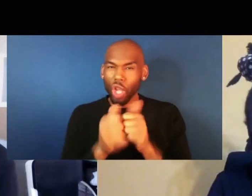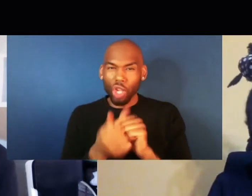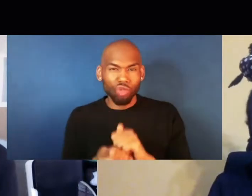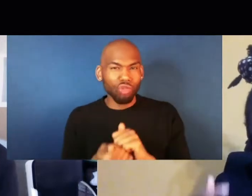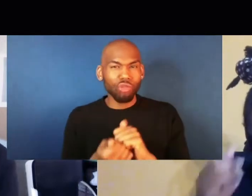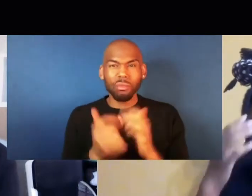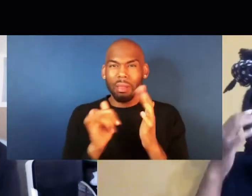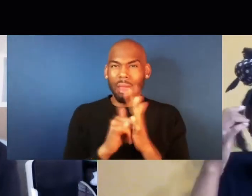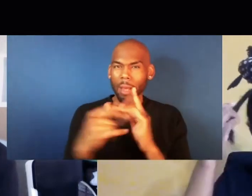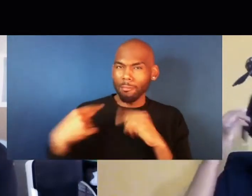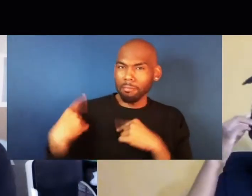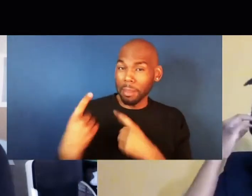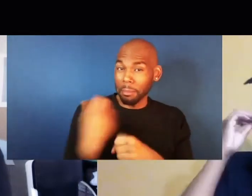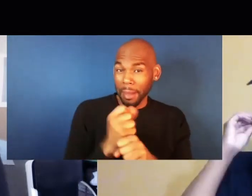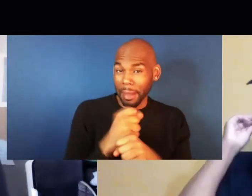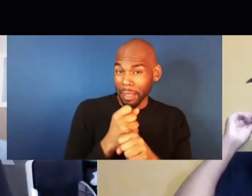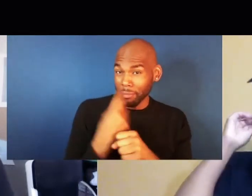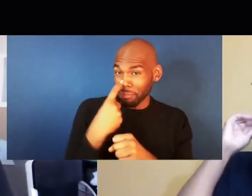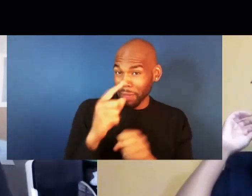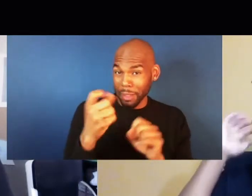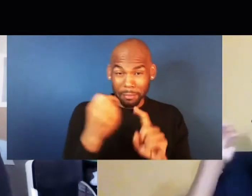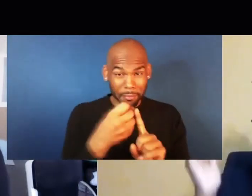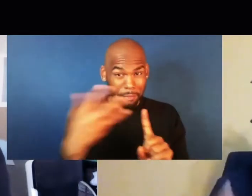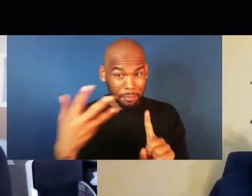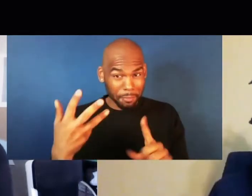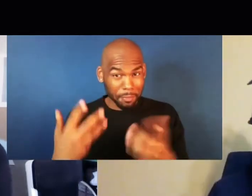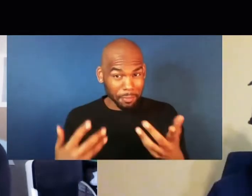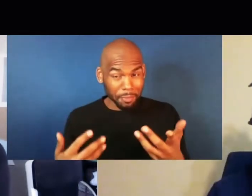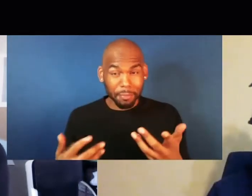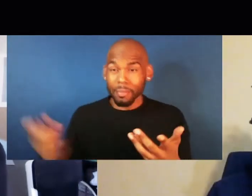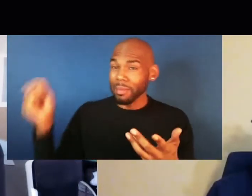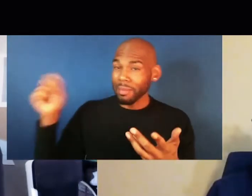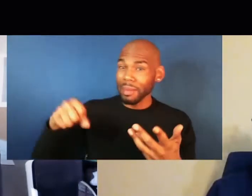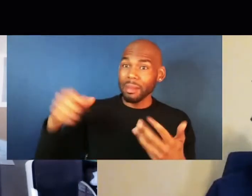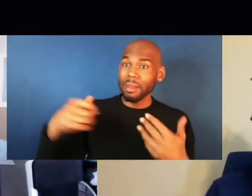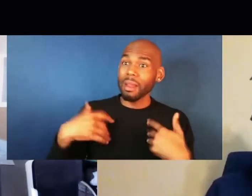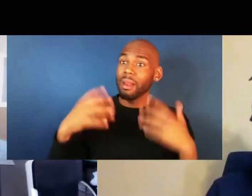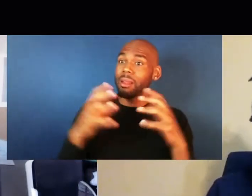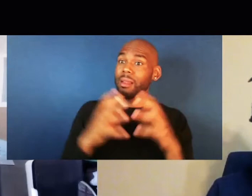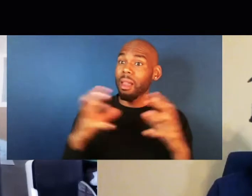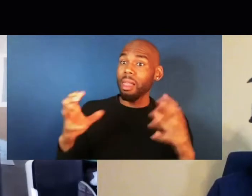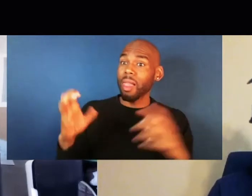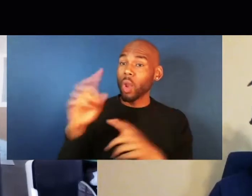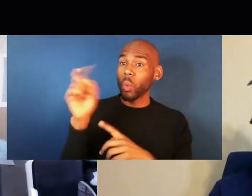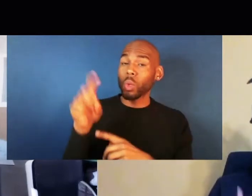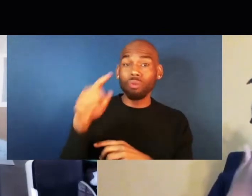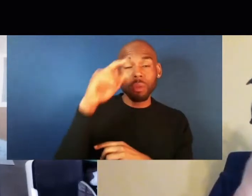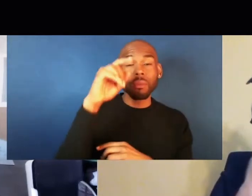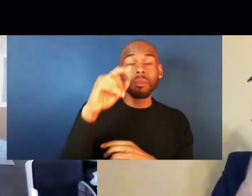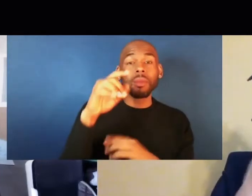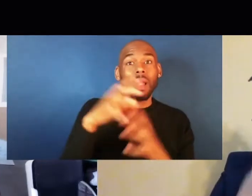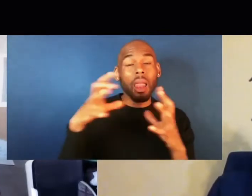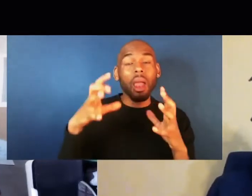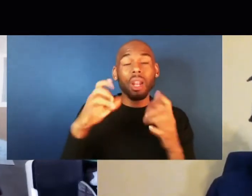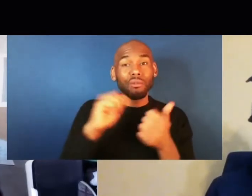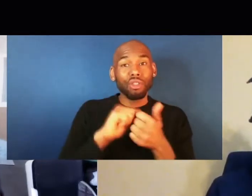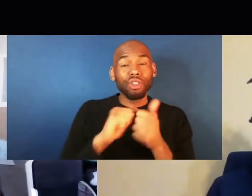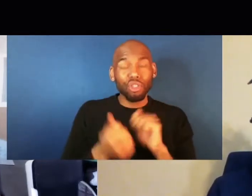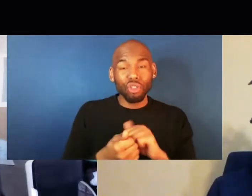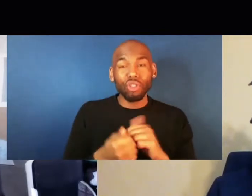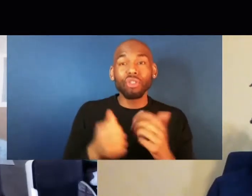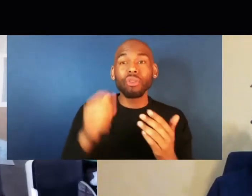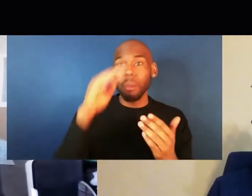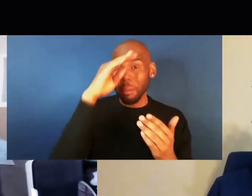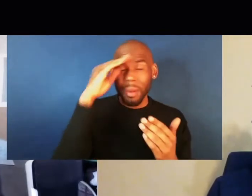made? God, there's been a lot of changes. Black parents, fought to get their